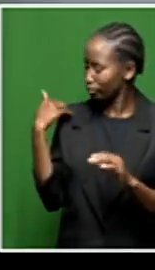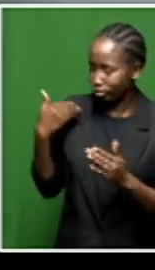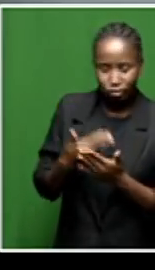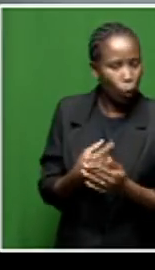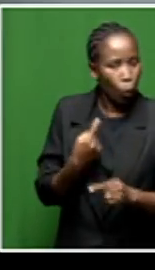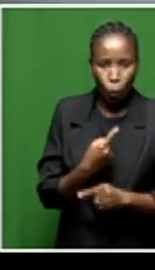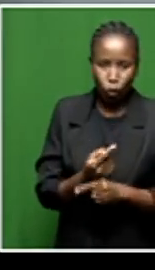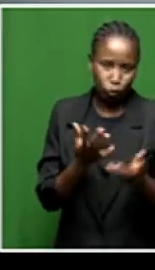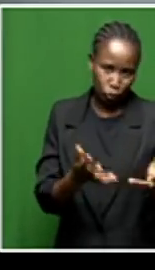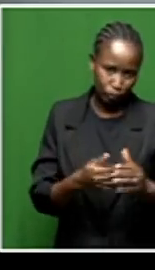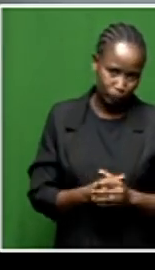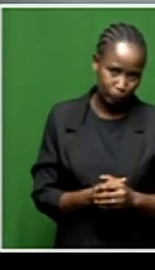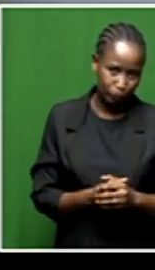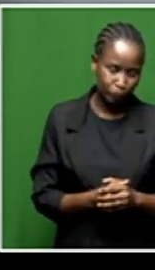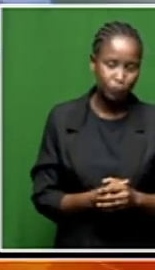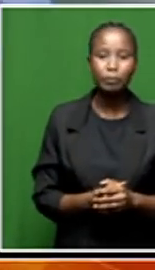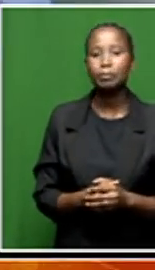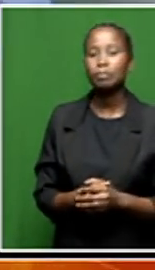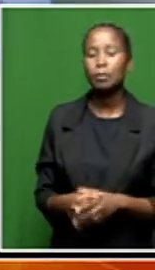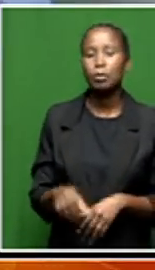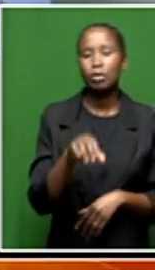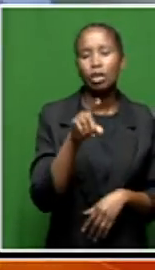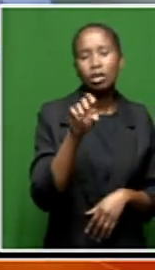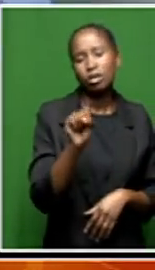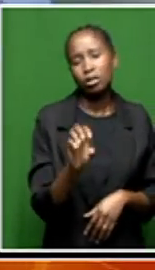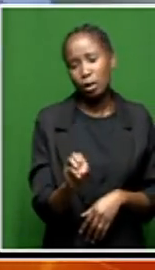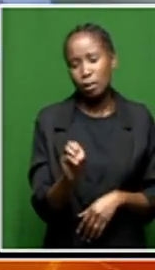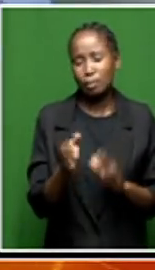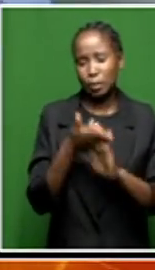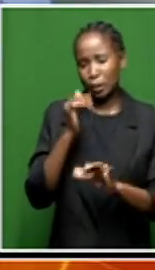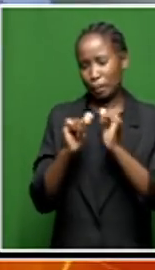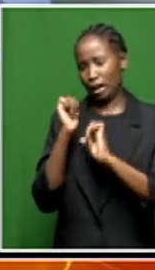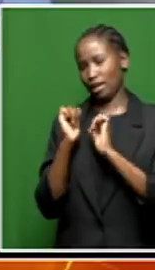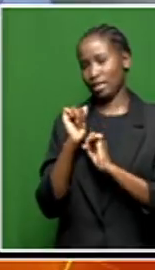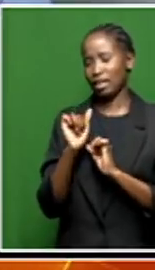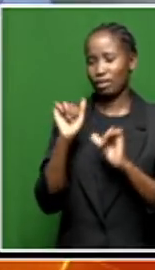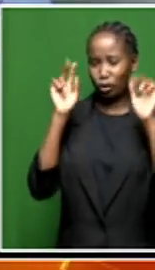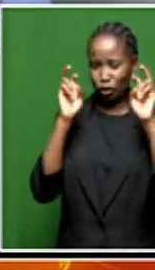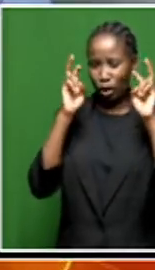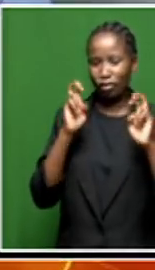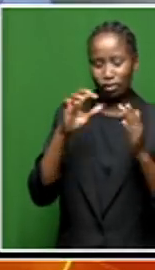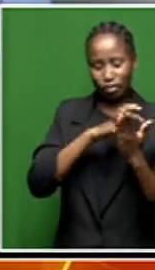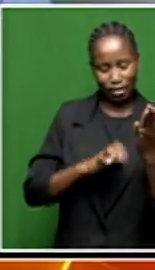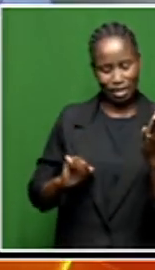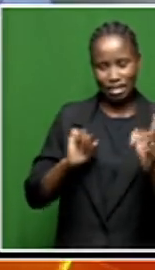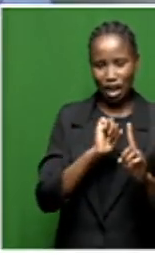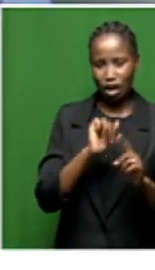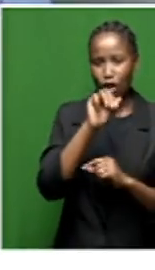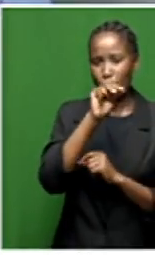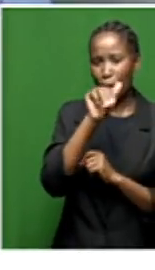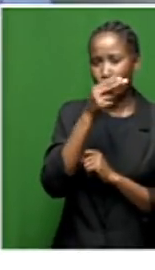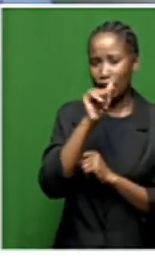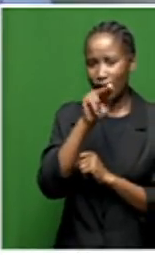along. So just going back to the second part of Mabuyane's affidavit